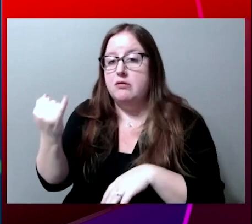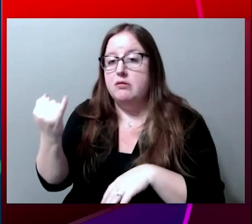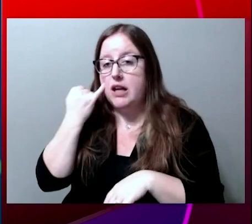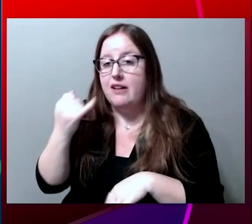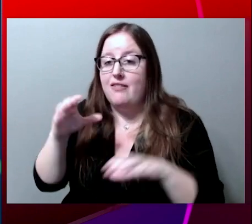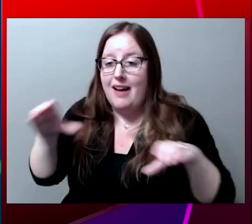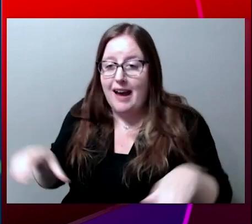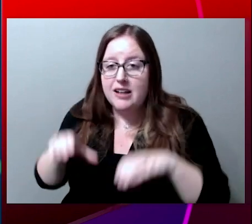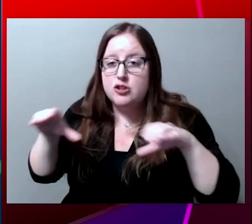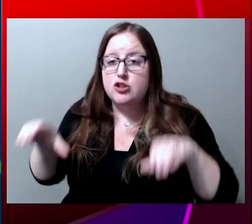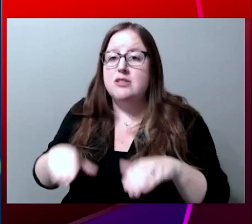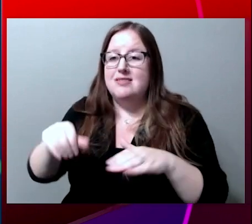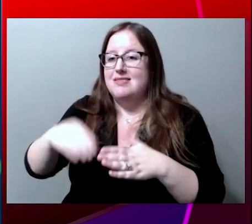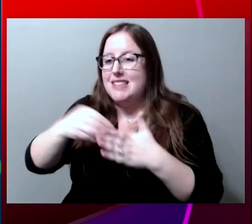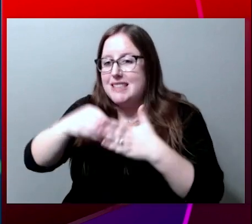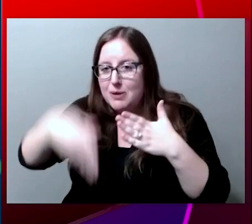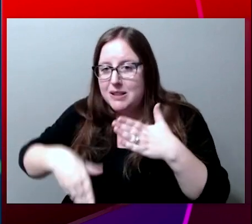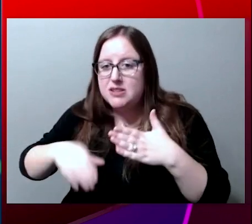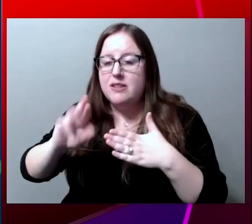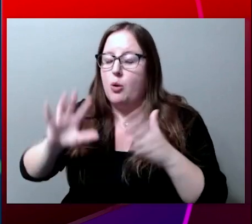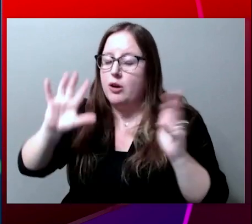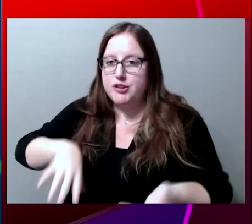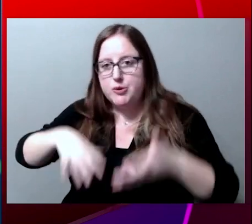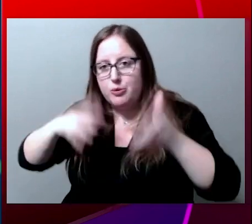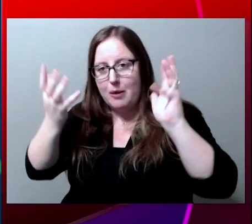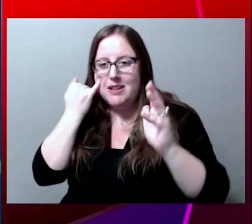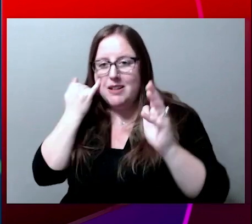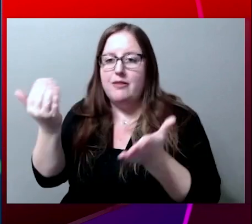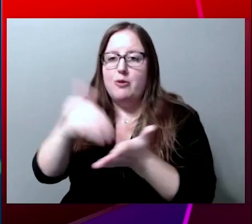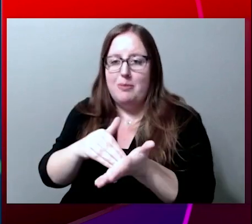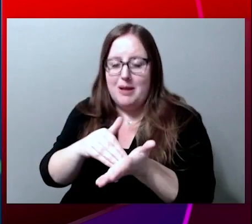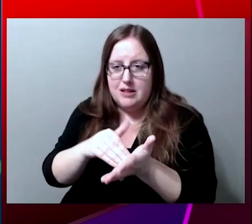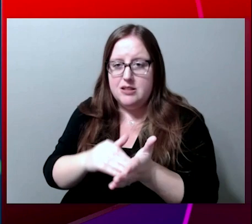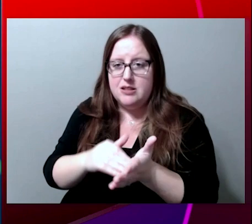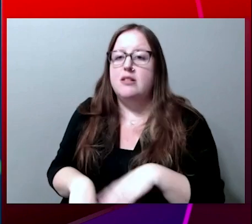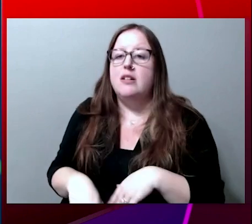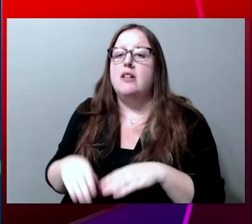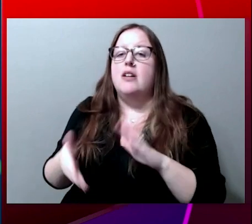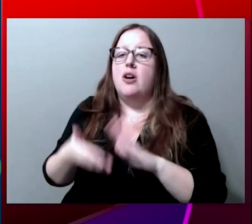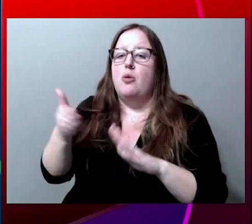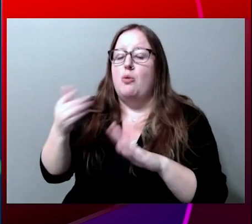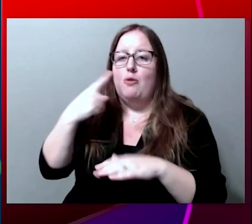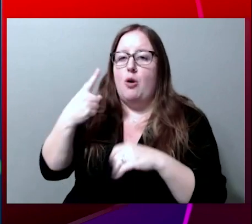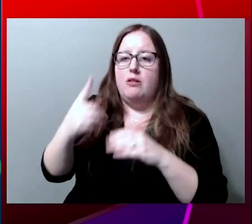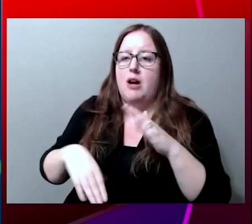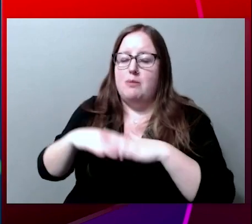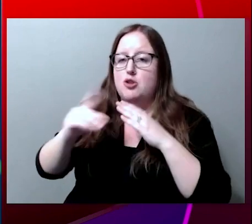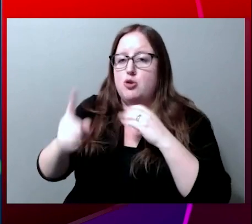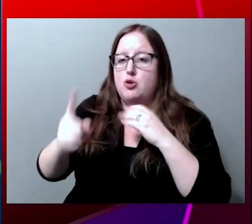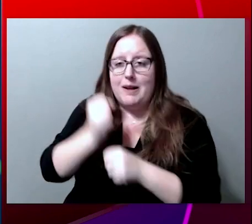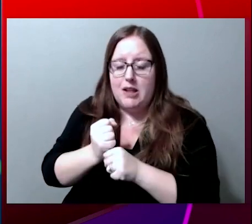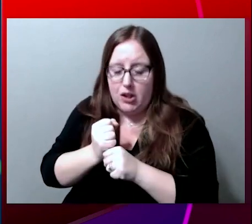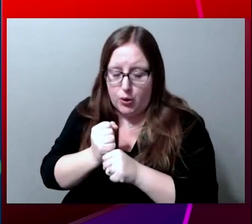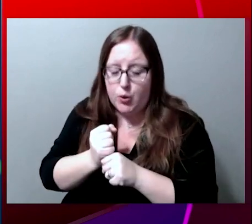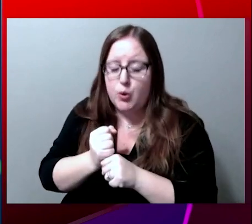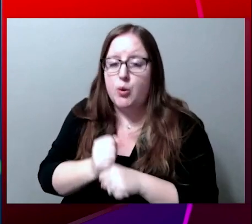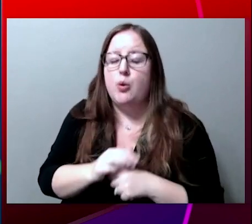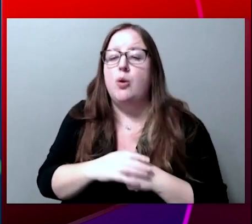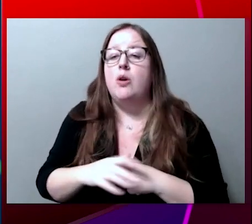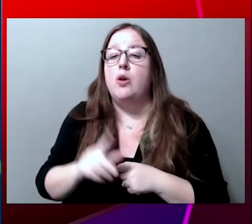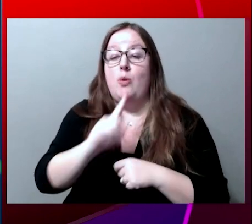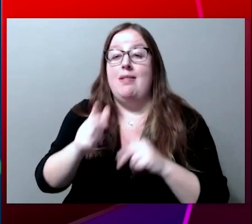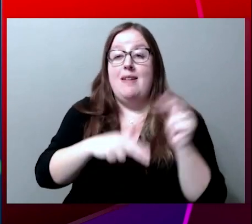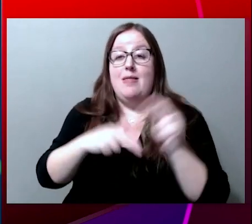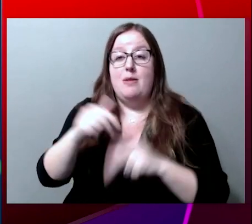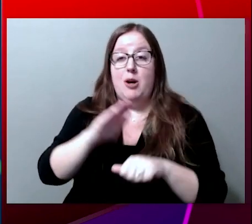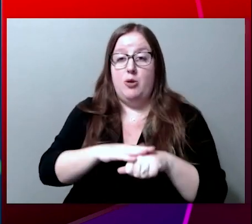going to be expensive or destructive if you repeat them. They run for up to a year. And they're built on a per